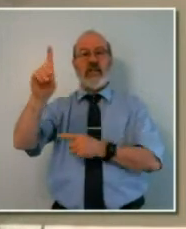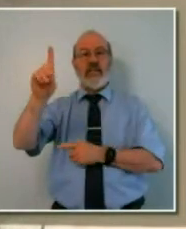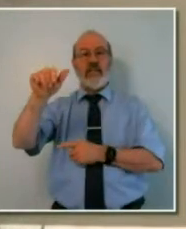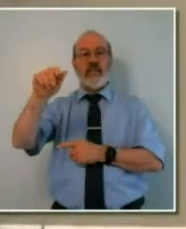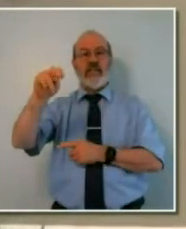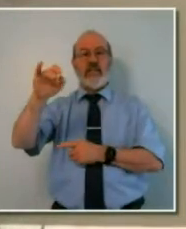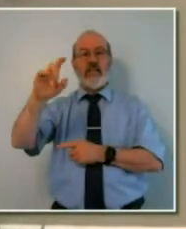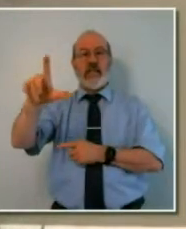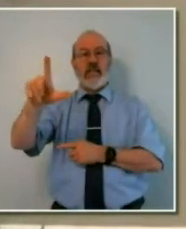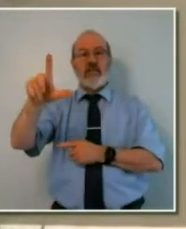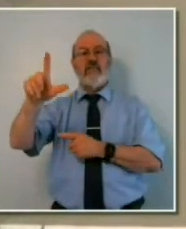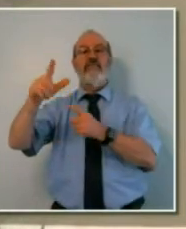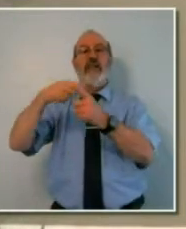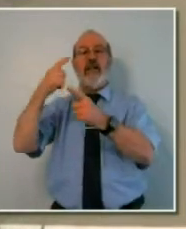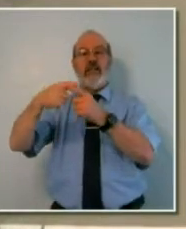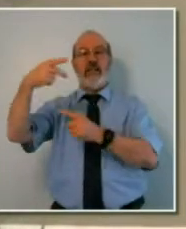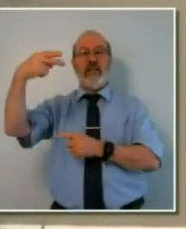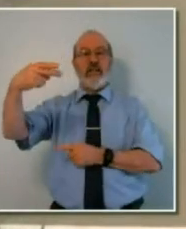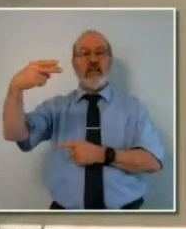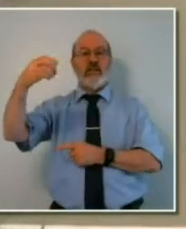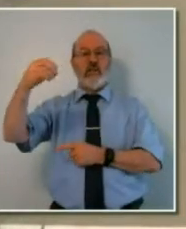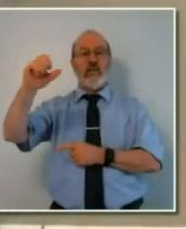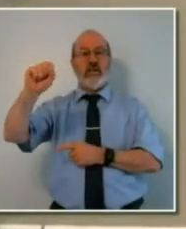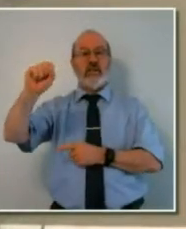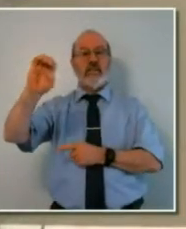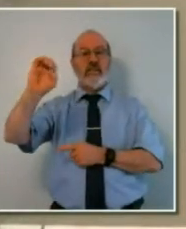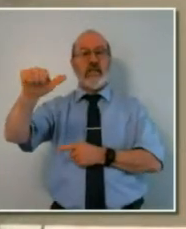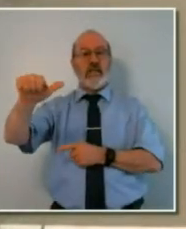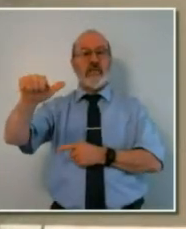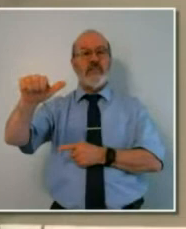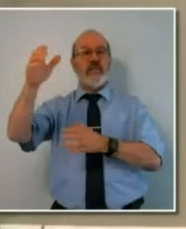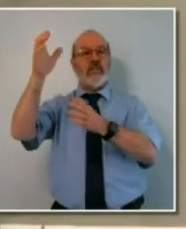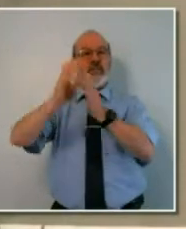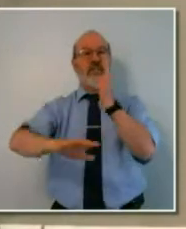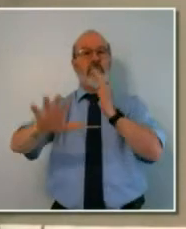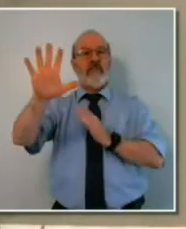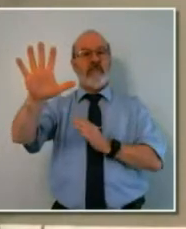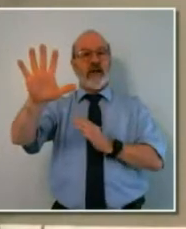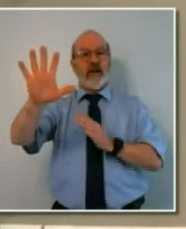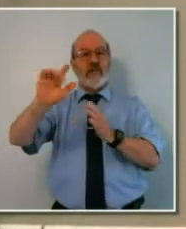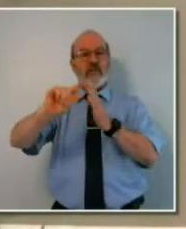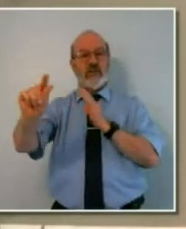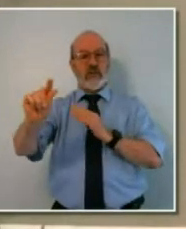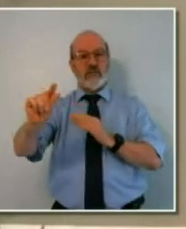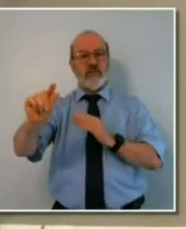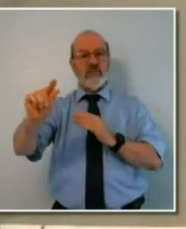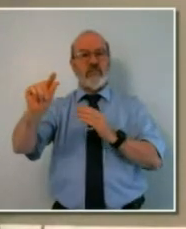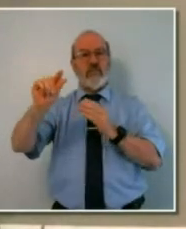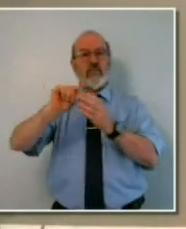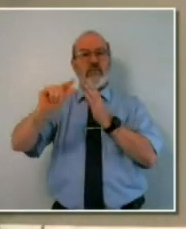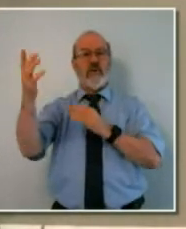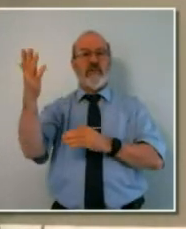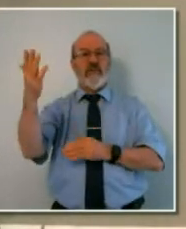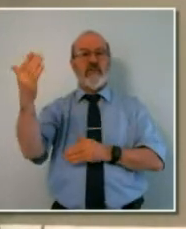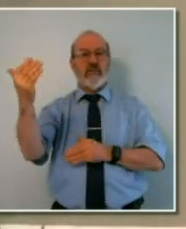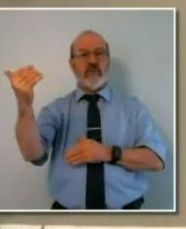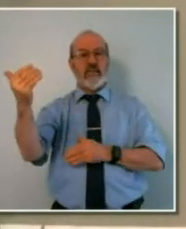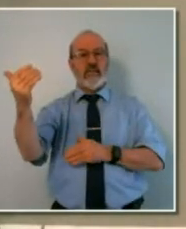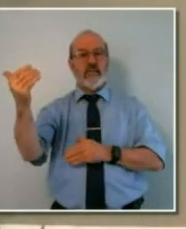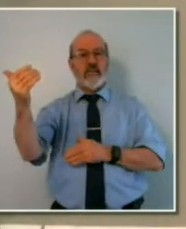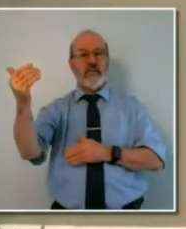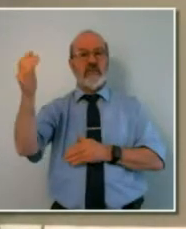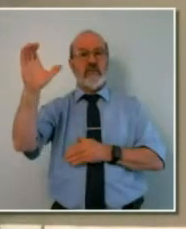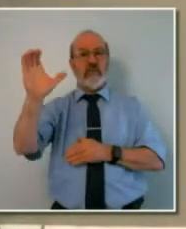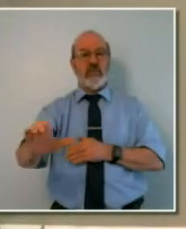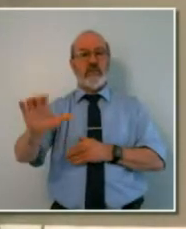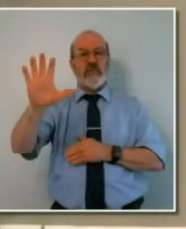Hosea, and we're going to be in chapter 5 to begin with. I'm going to start in verse 15. And then read